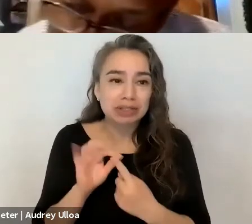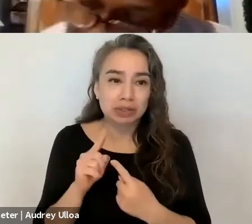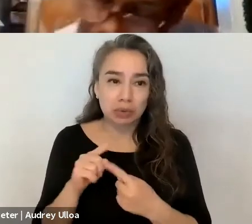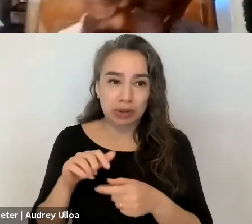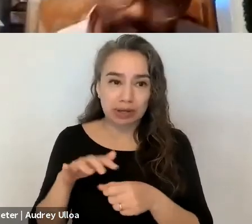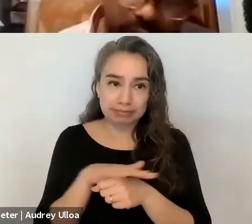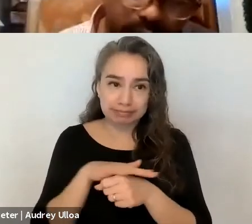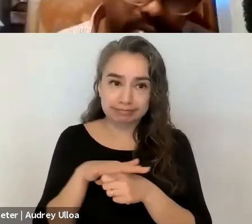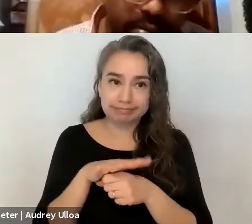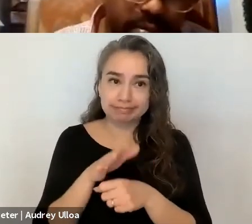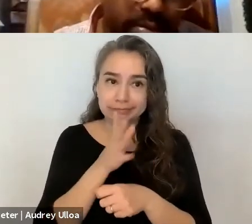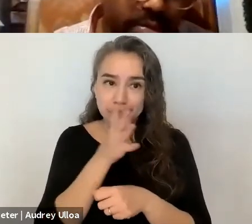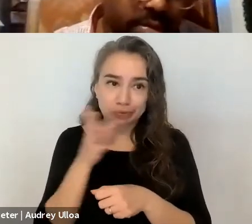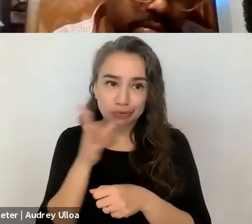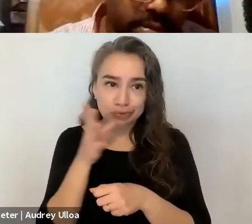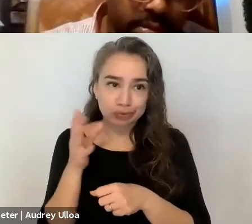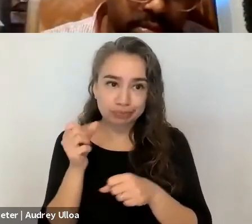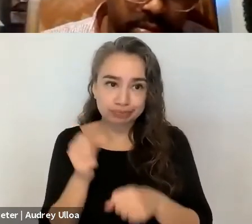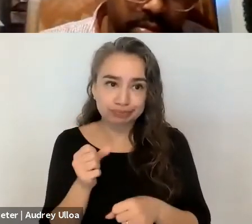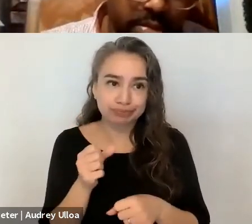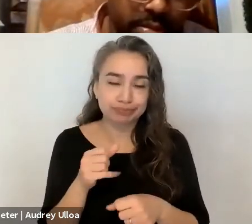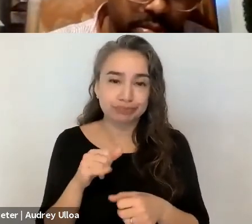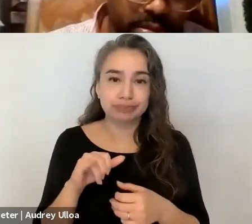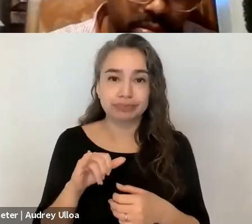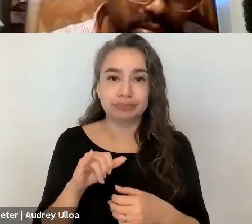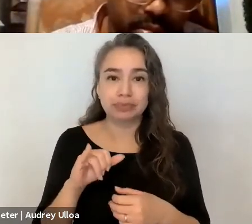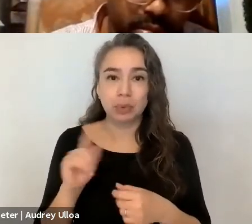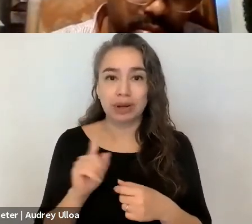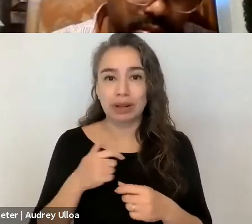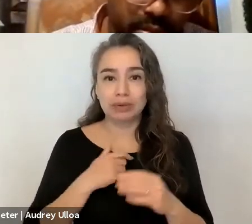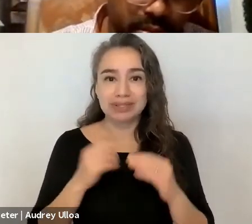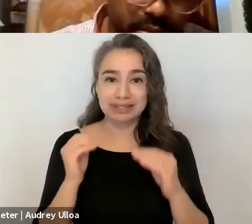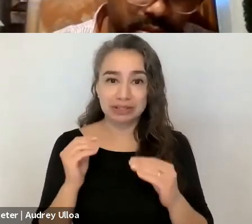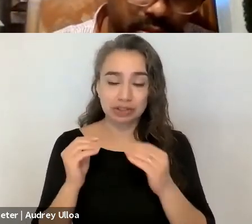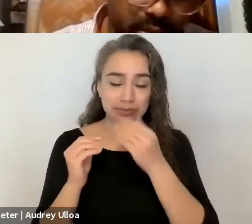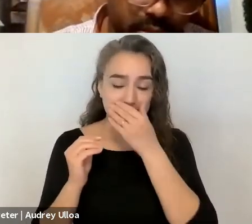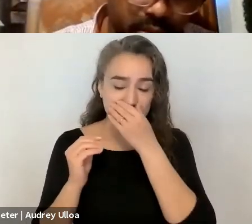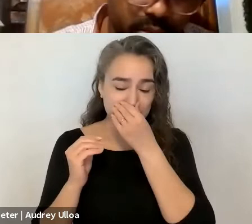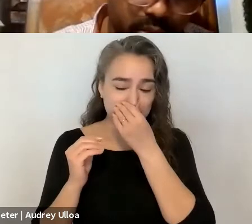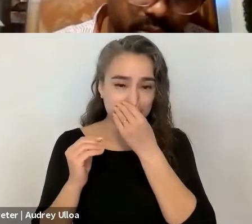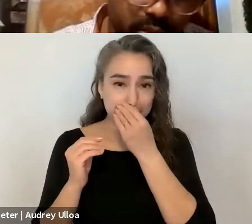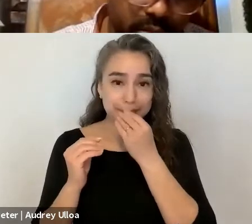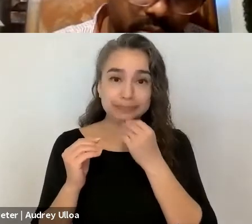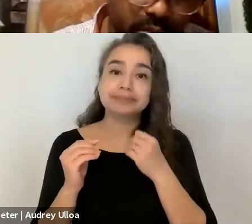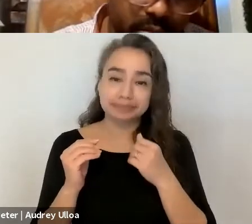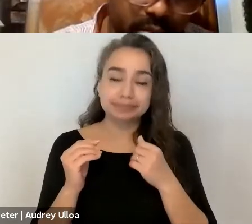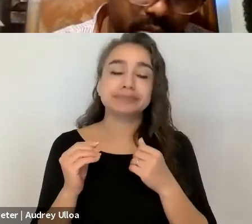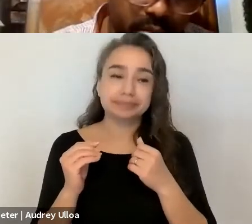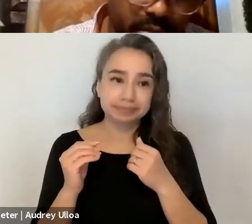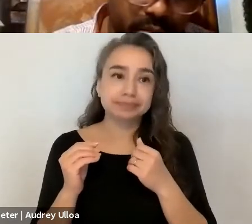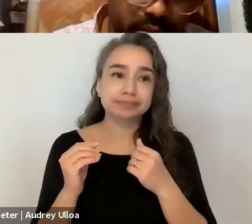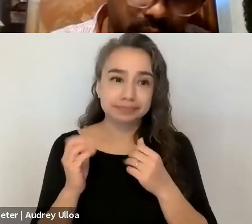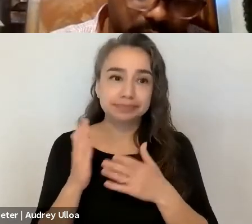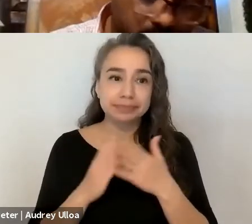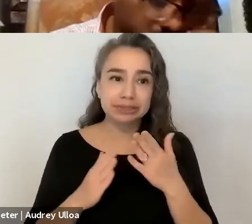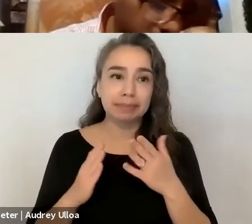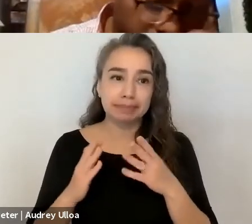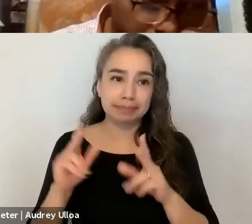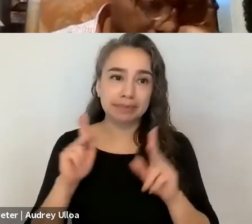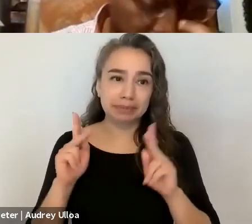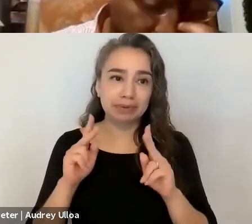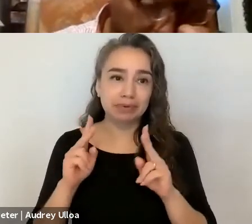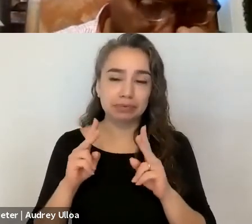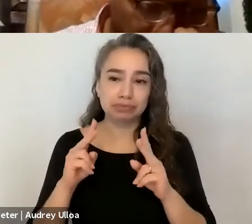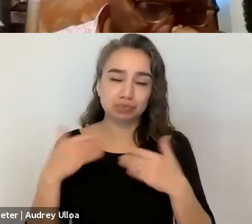of Transylvania County, where I was teaching, there was some real pushback and resistance